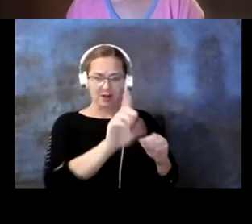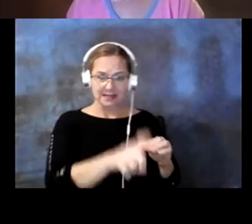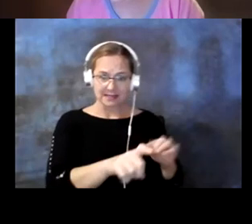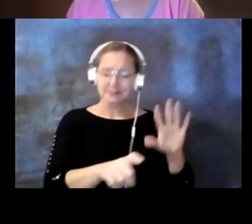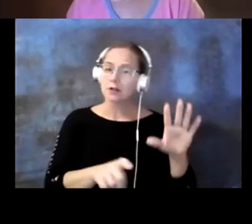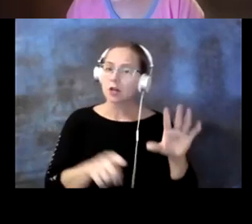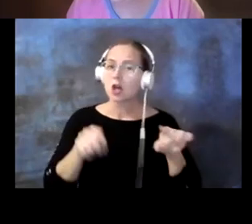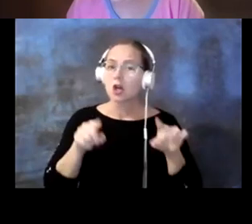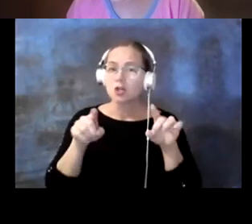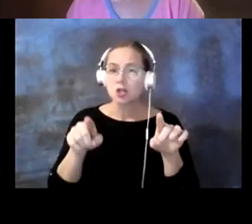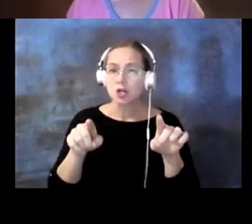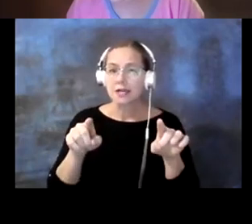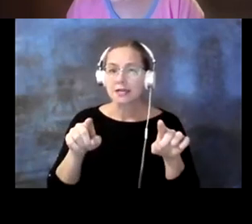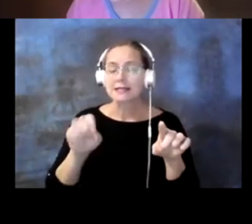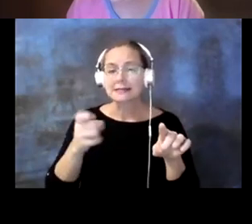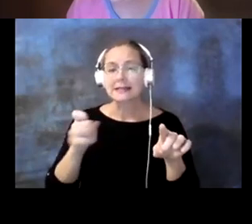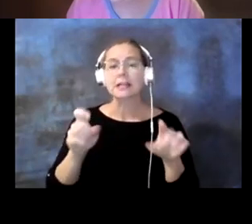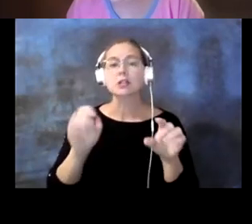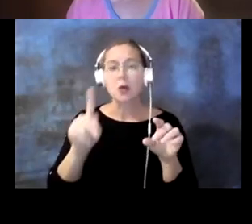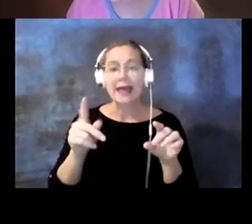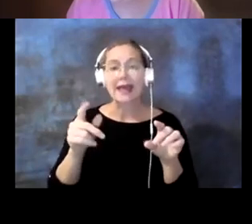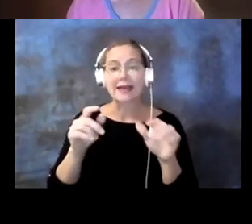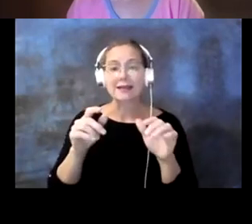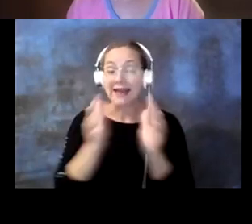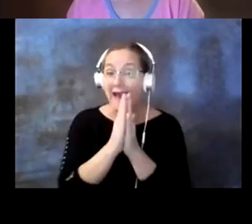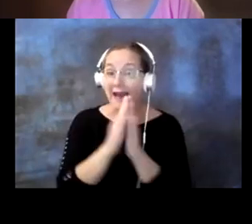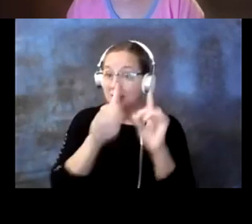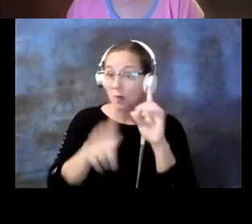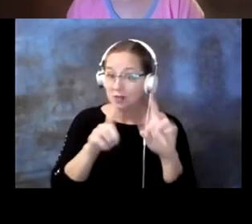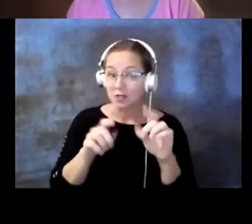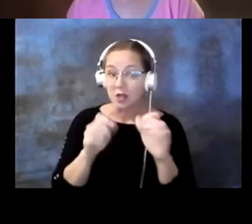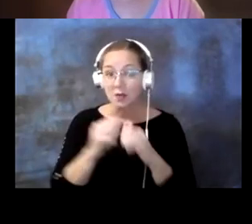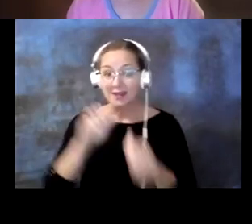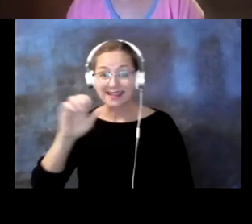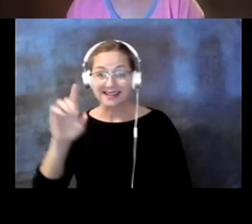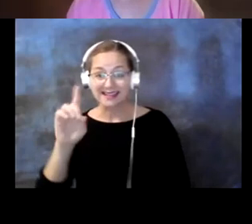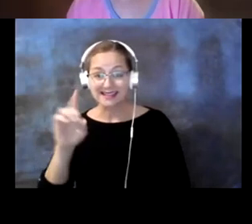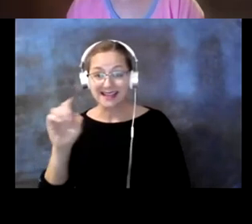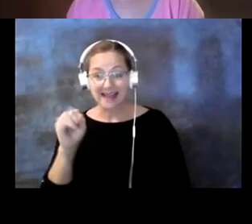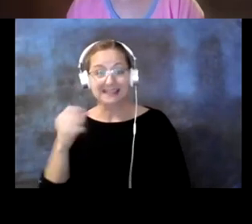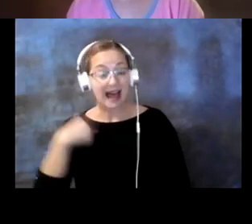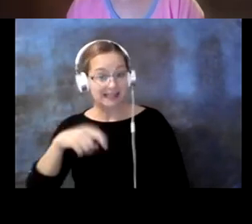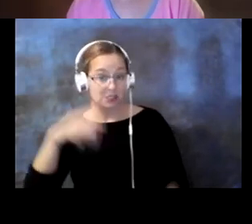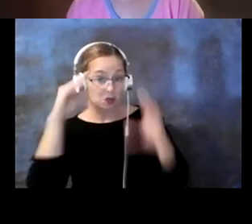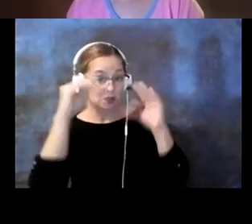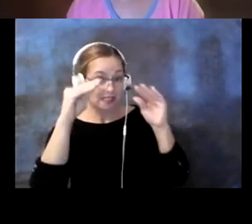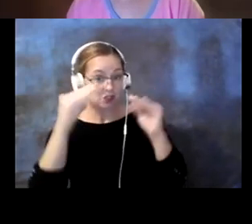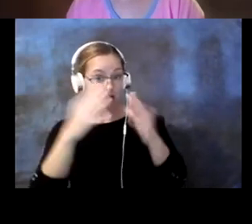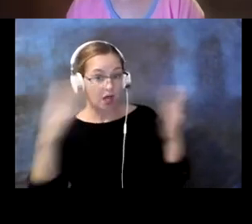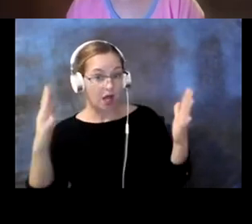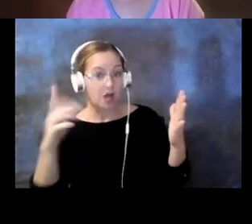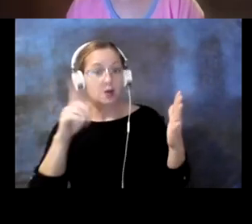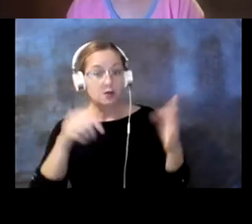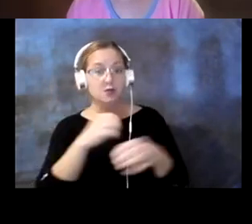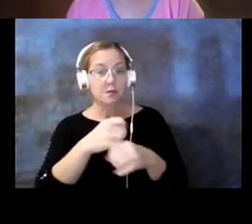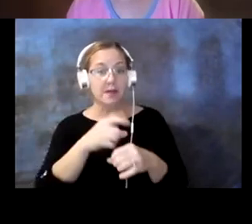With EDS, I have to do a lot of the teaching. So making sure the floor is open to respectful questions is